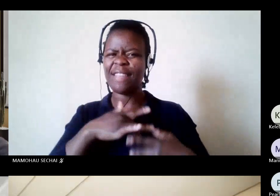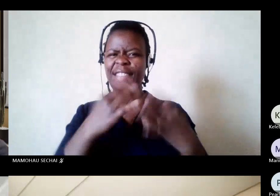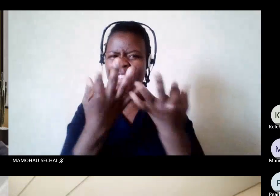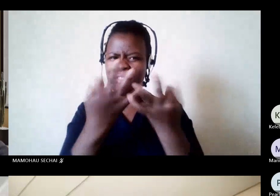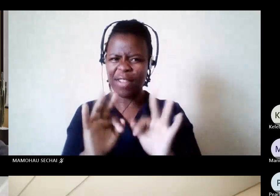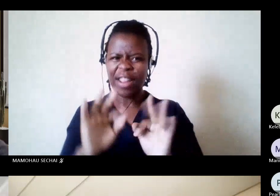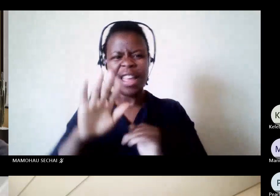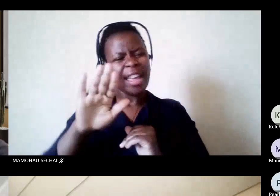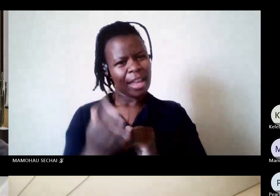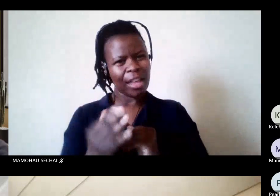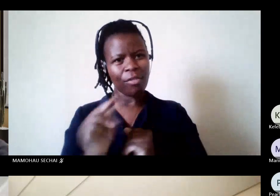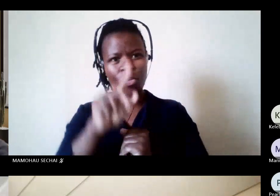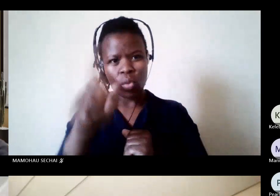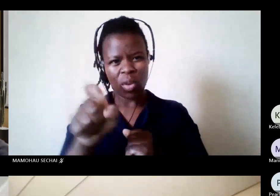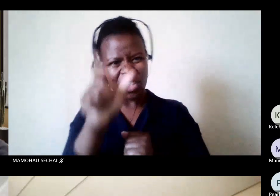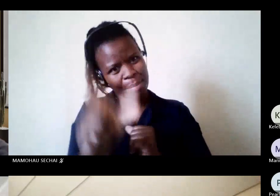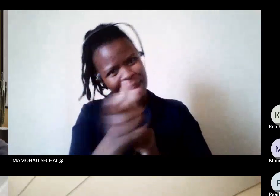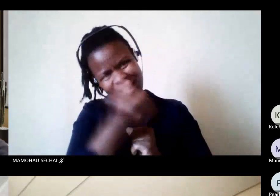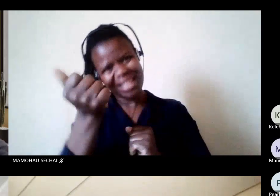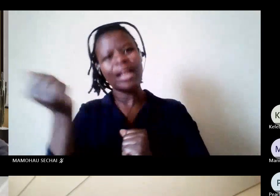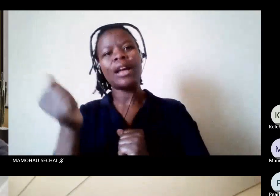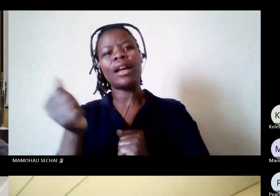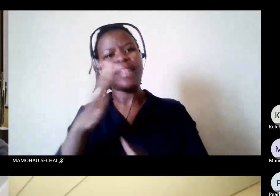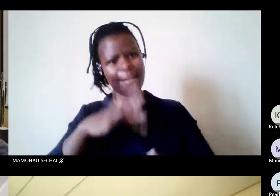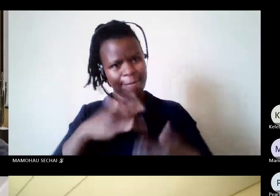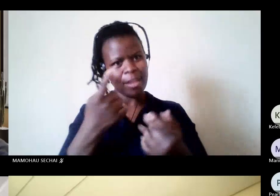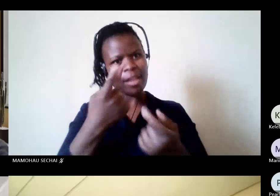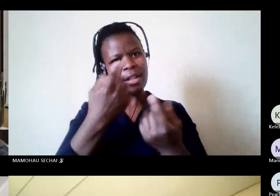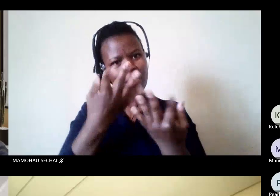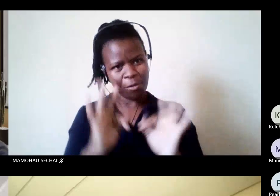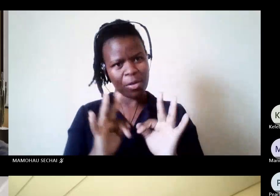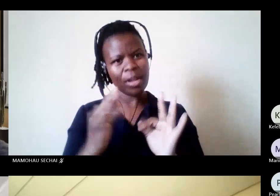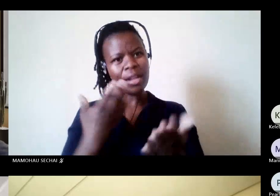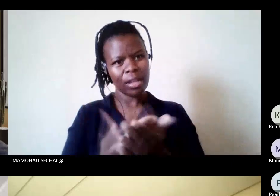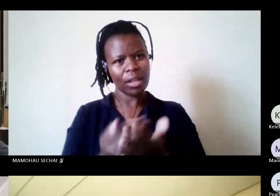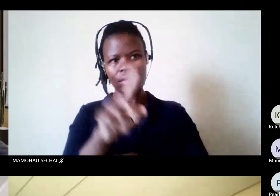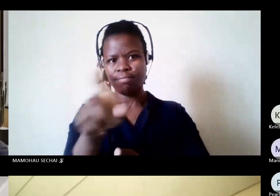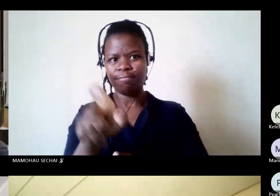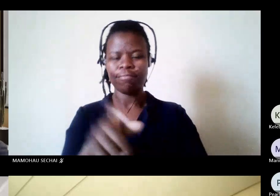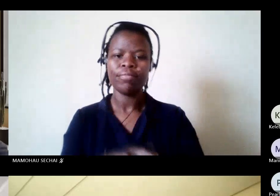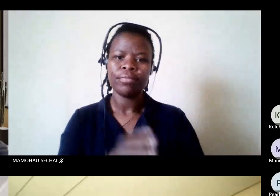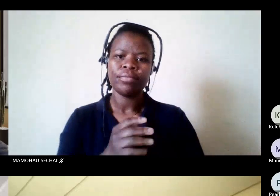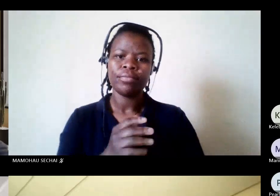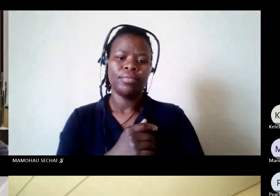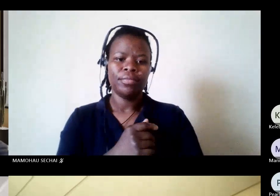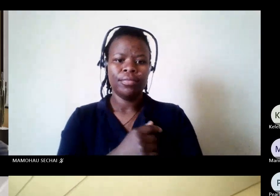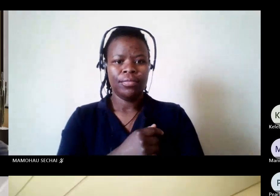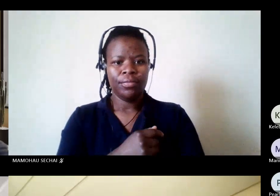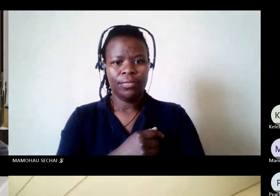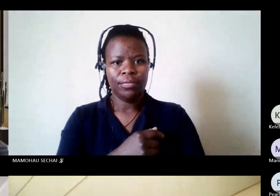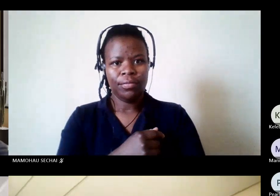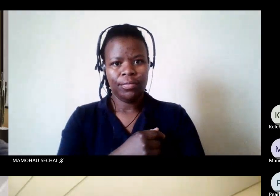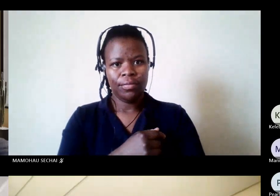is posed to somebody, please feel free to weigh in. So